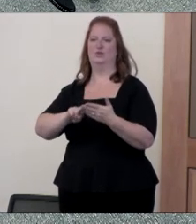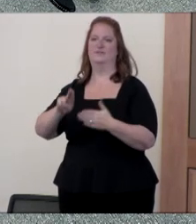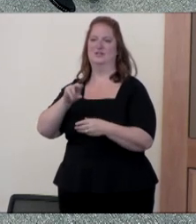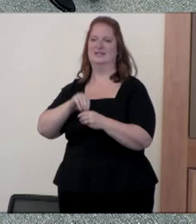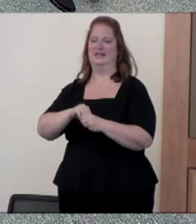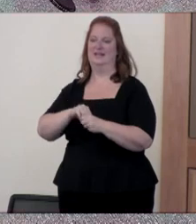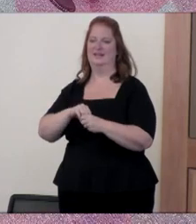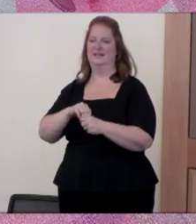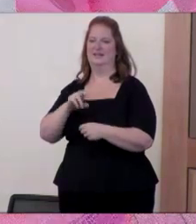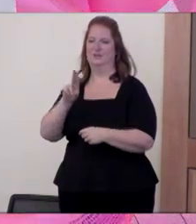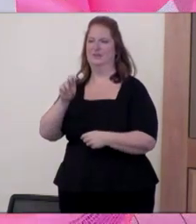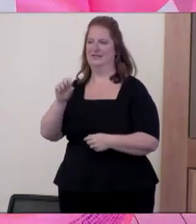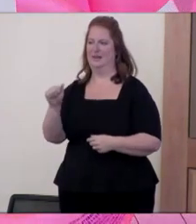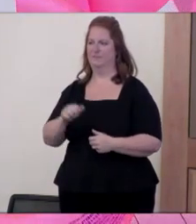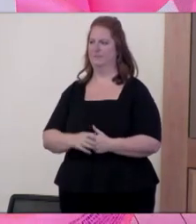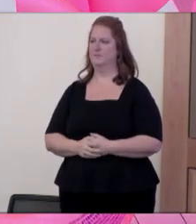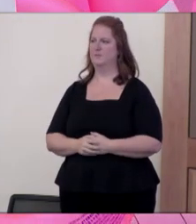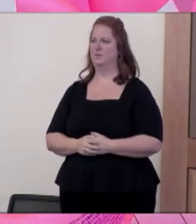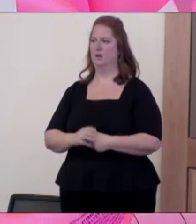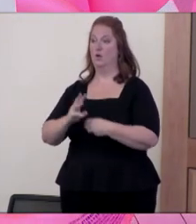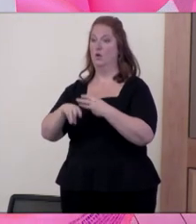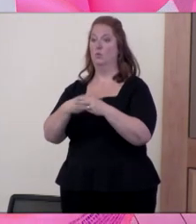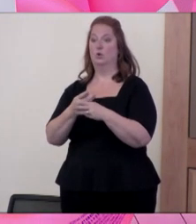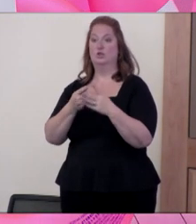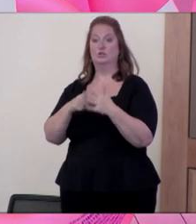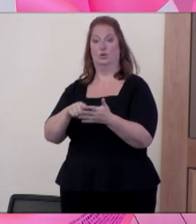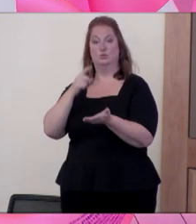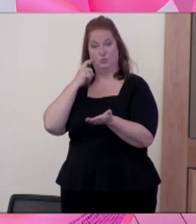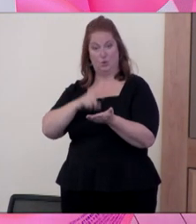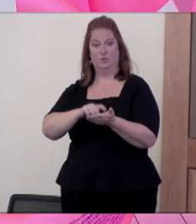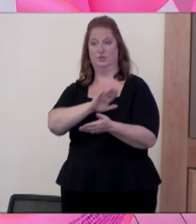the world is noticing the great work that all of you do.